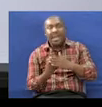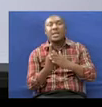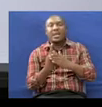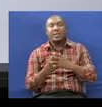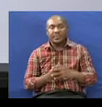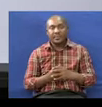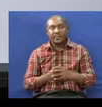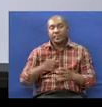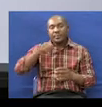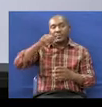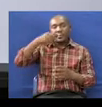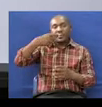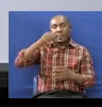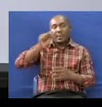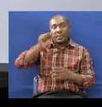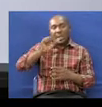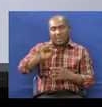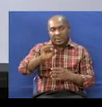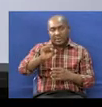Gas inlet.